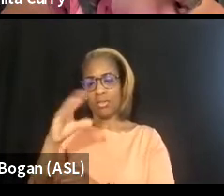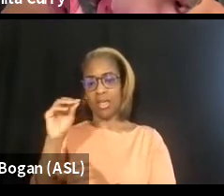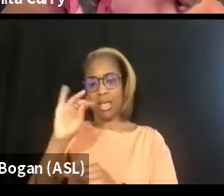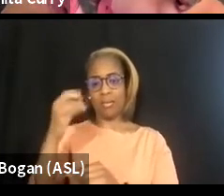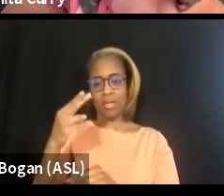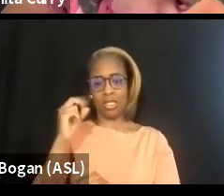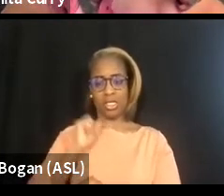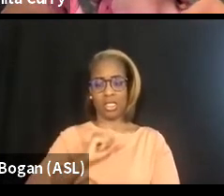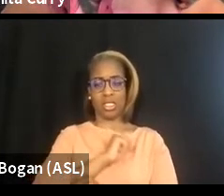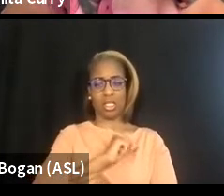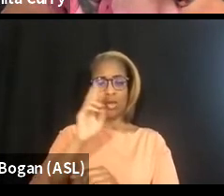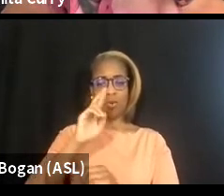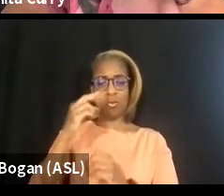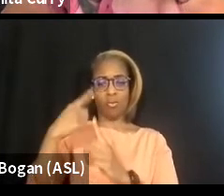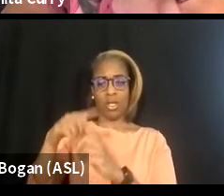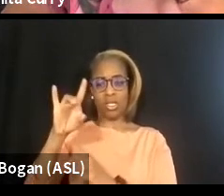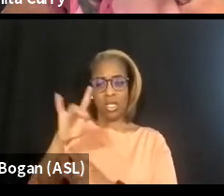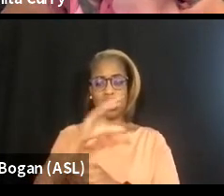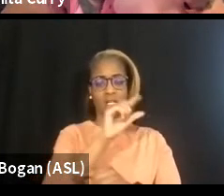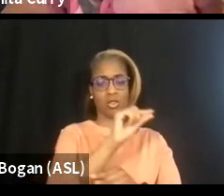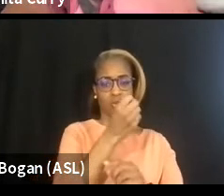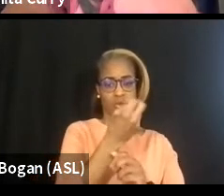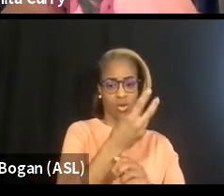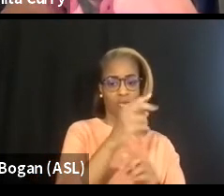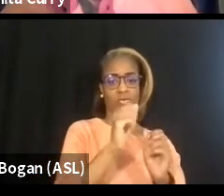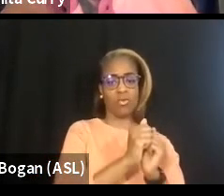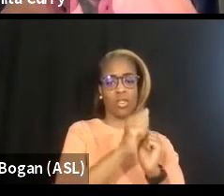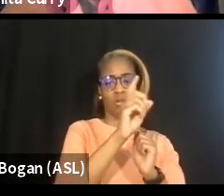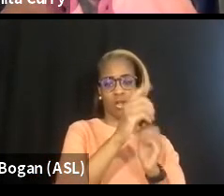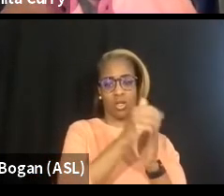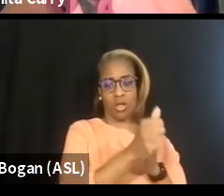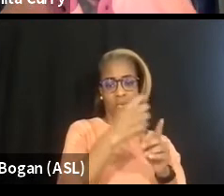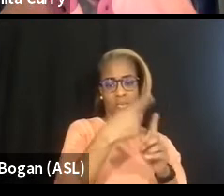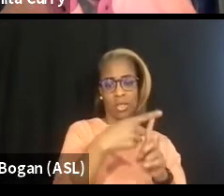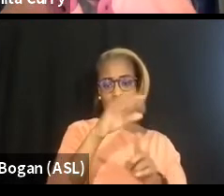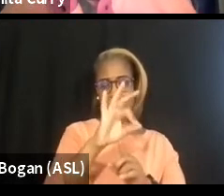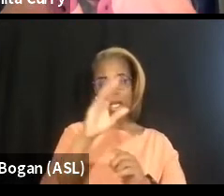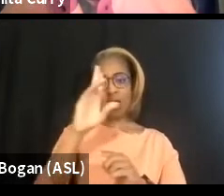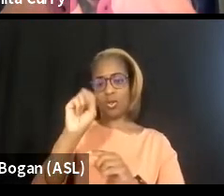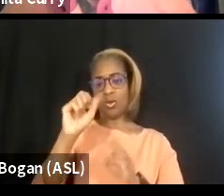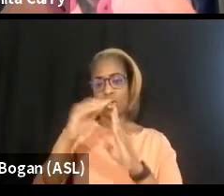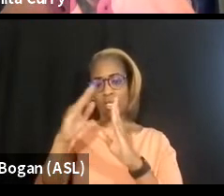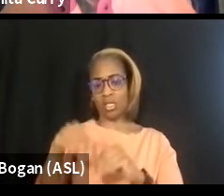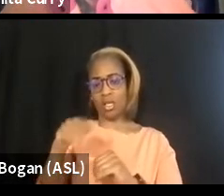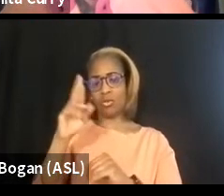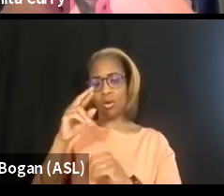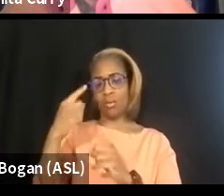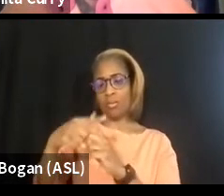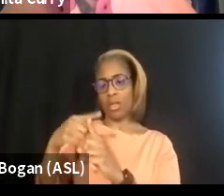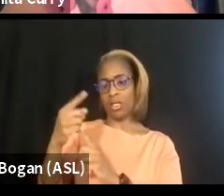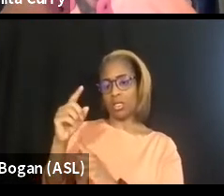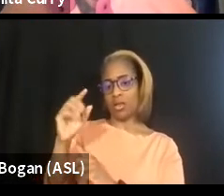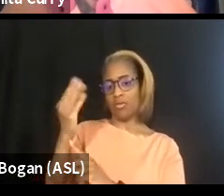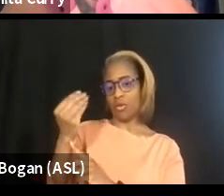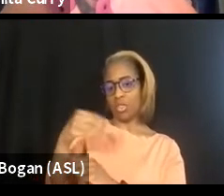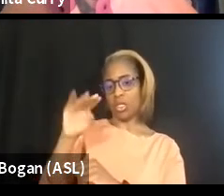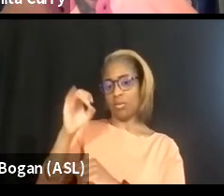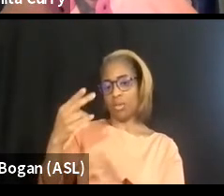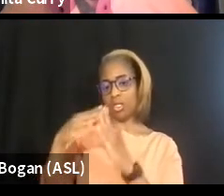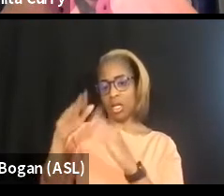Republican plus 8. And in 2012, the statewide lean was Democratic plus 9, 2012 representation, U.S. House, Republican plus 14, and Michigan House, Republican plus